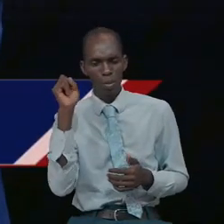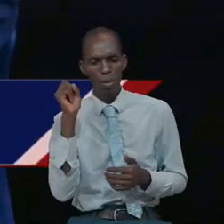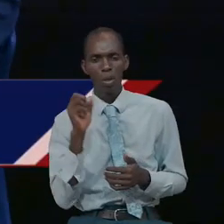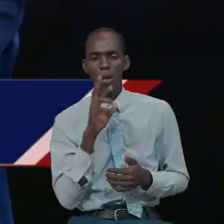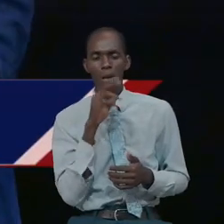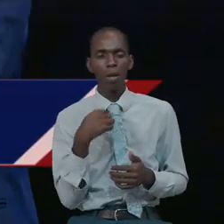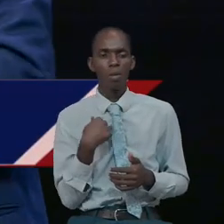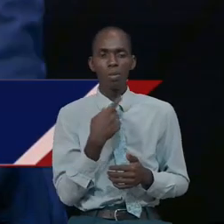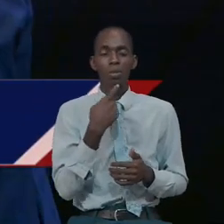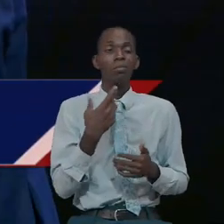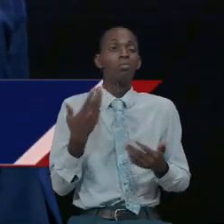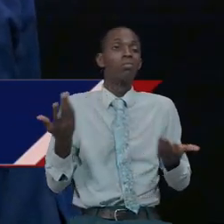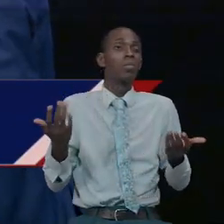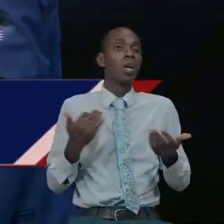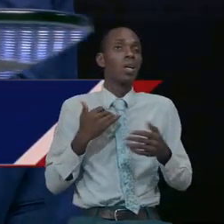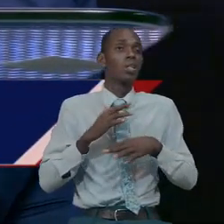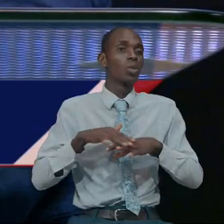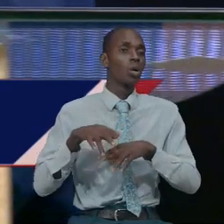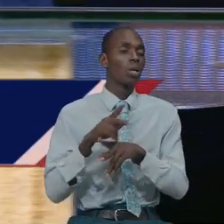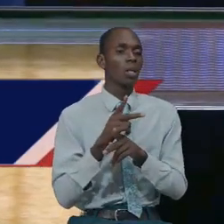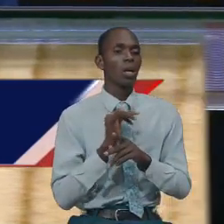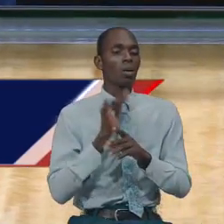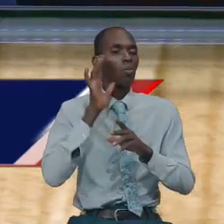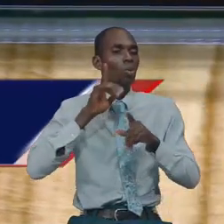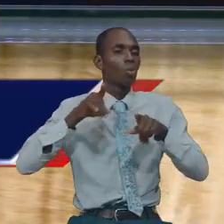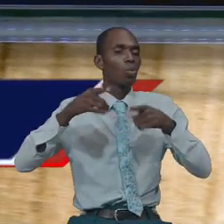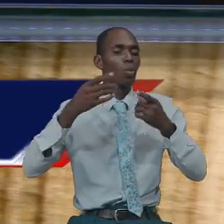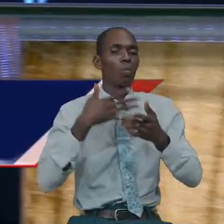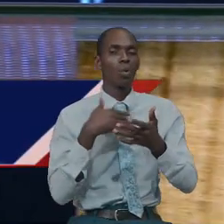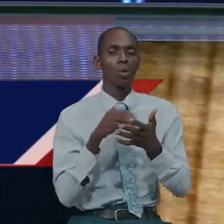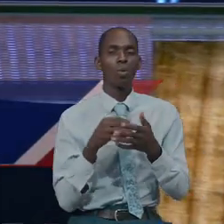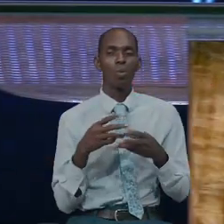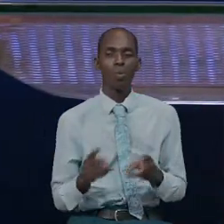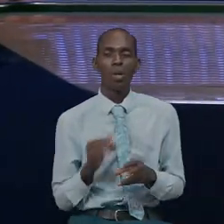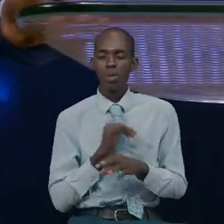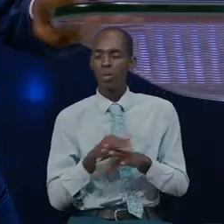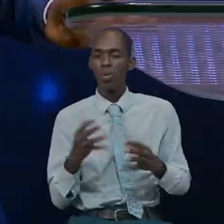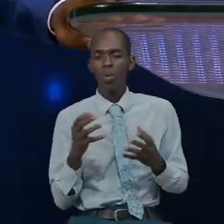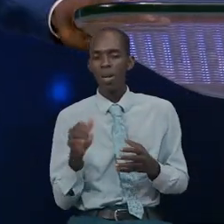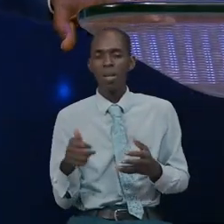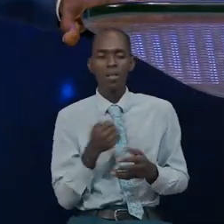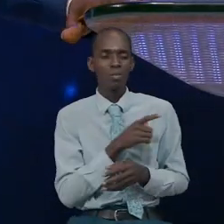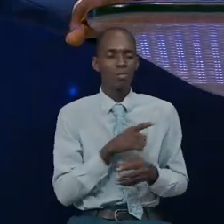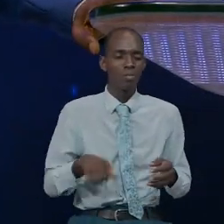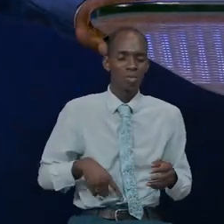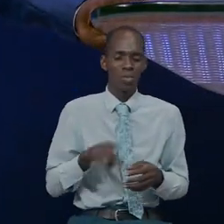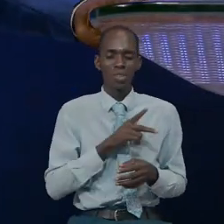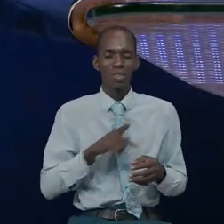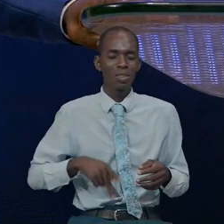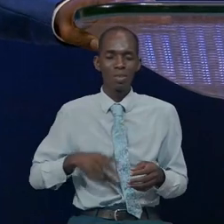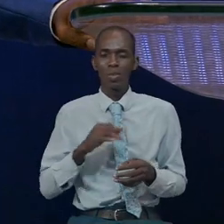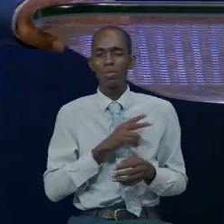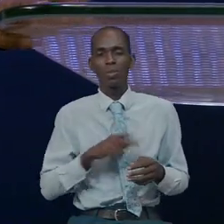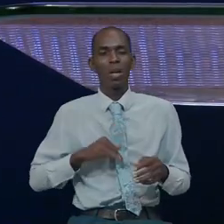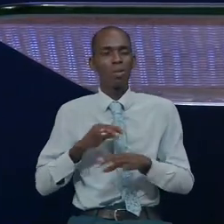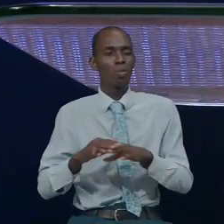saying, I'm going to go my way, I don't want any king, Lord of Lords, King of Kings, I don't even want to hear of